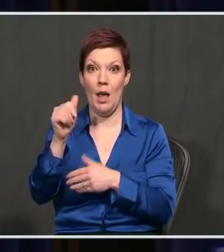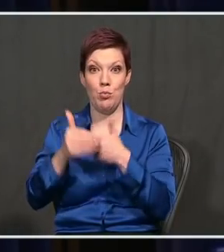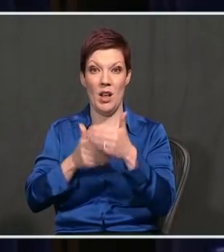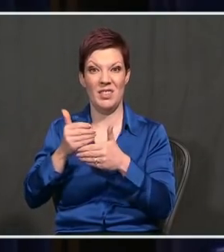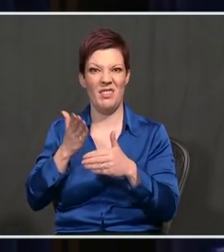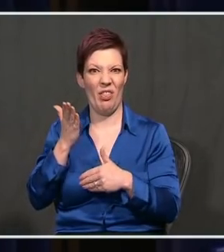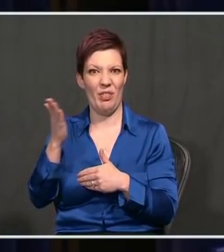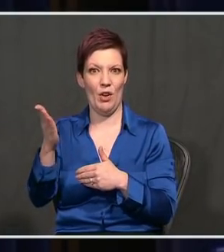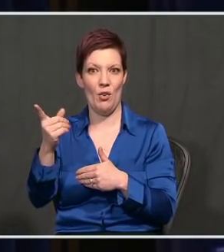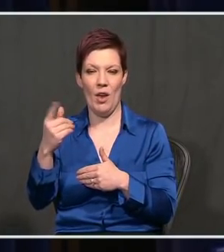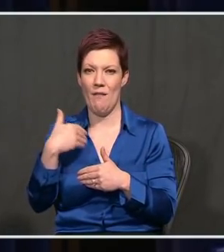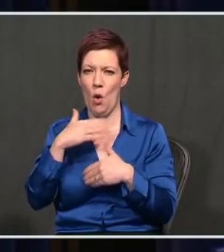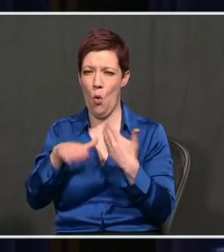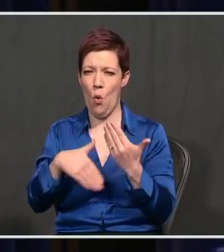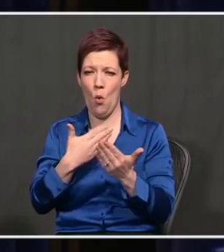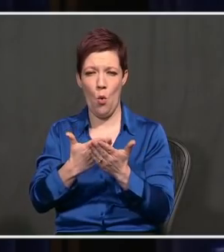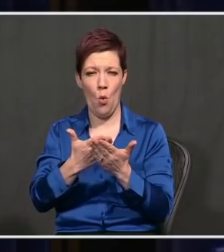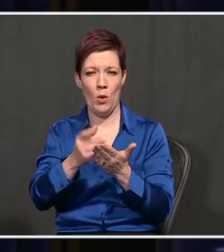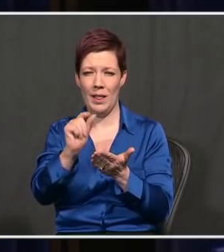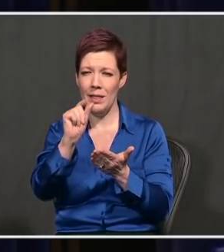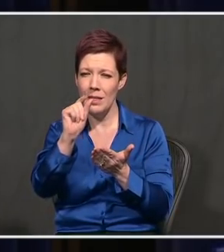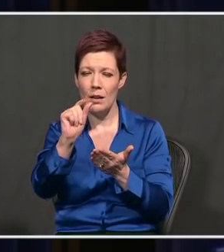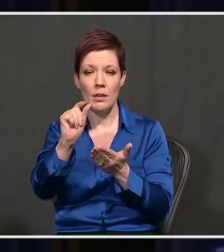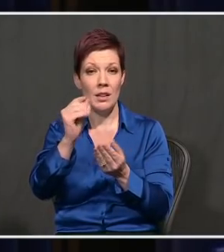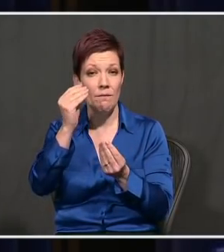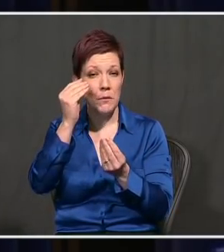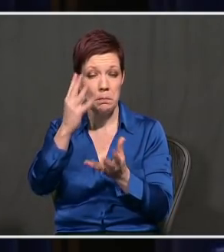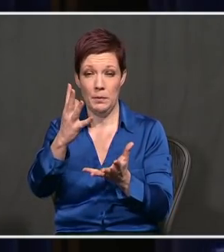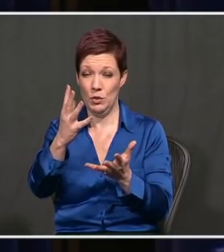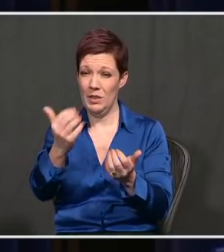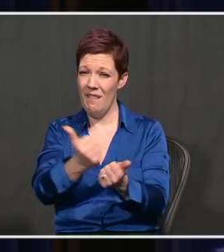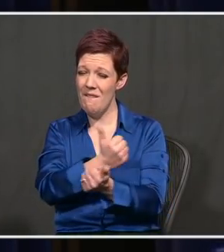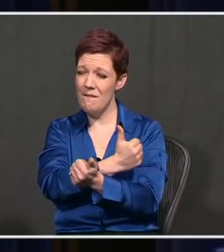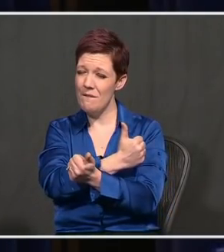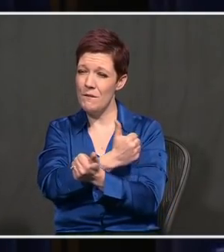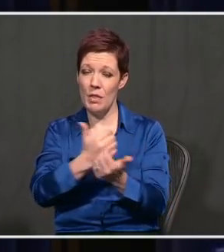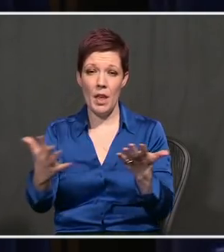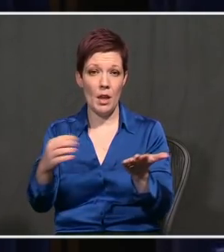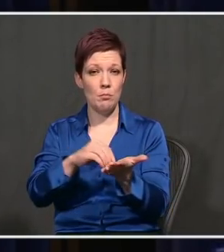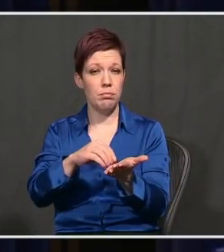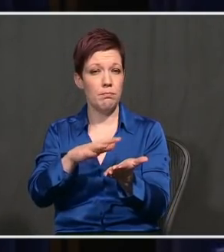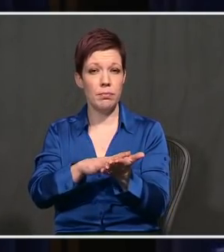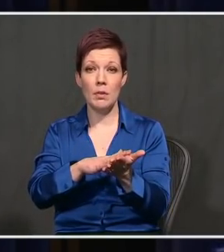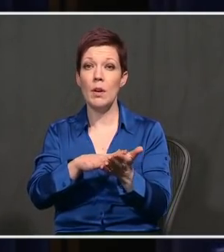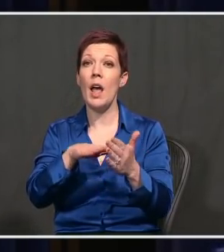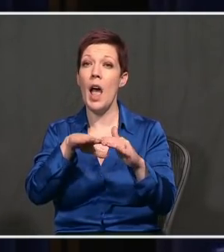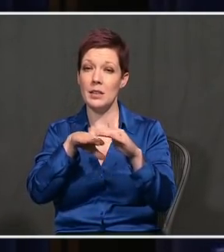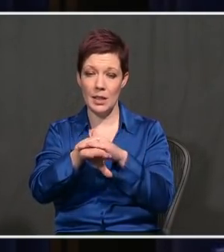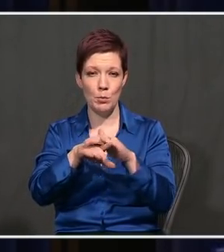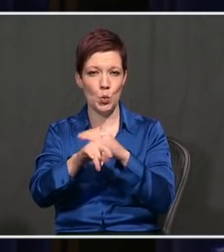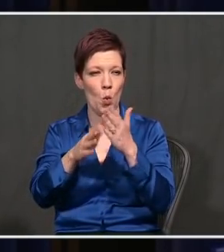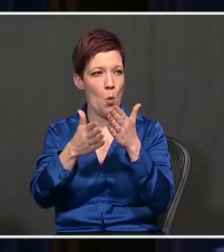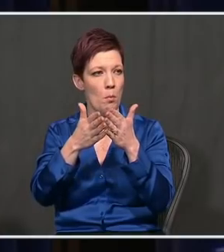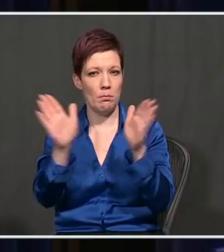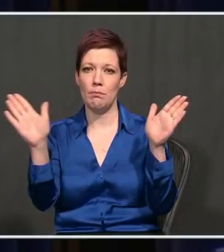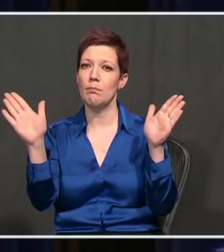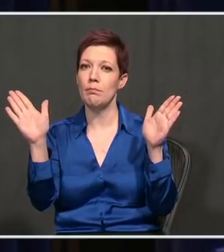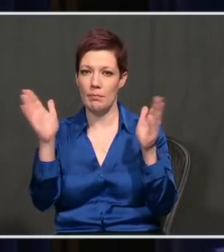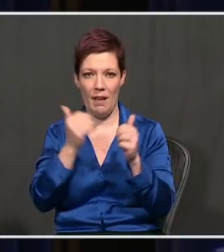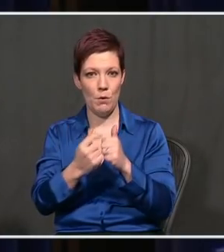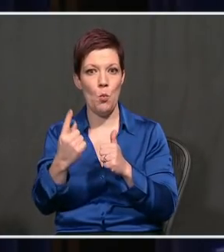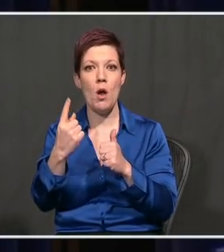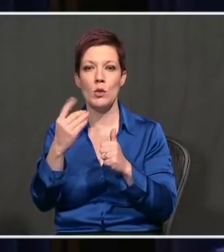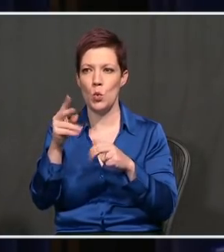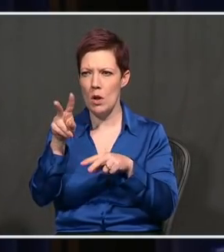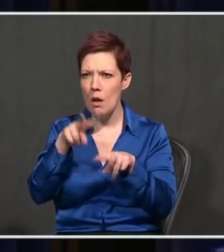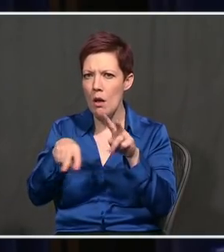every single bit of information and data that has been generated will be available and accessible to everybody to